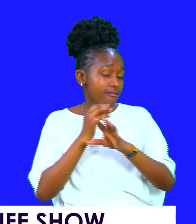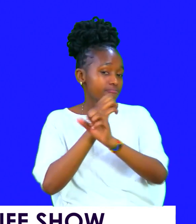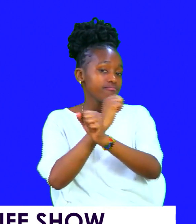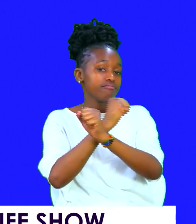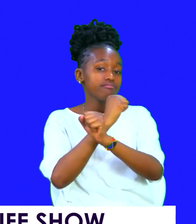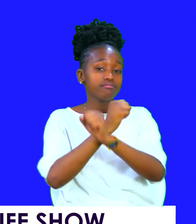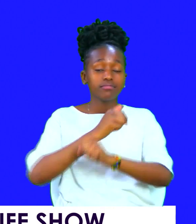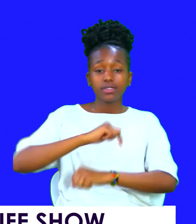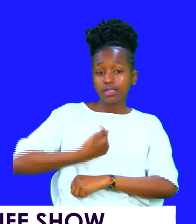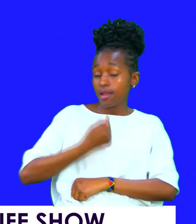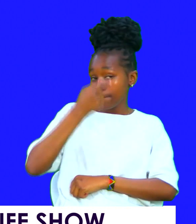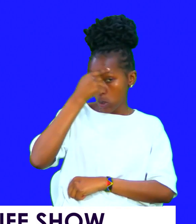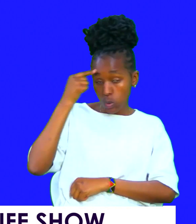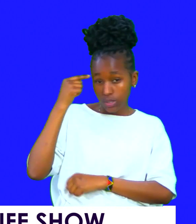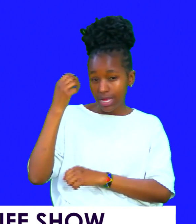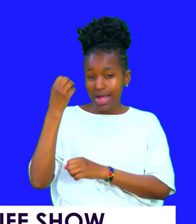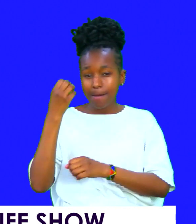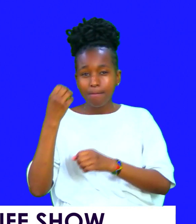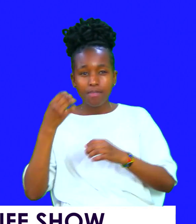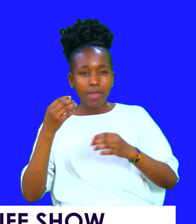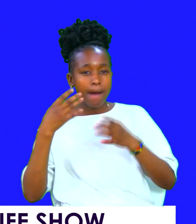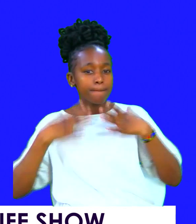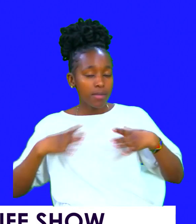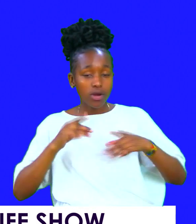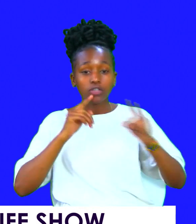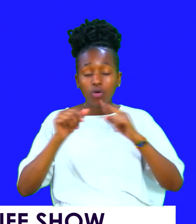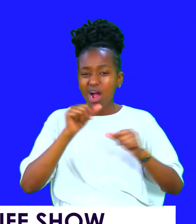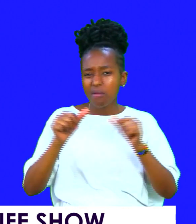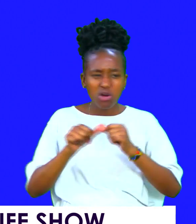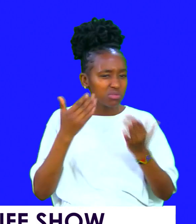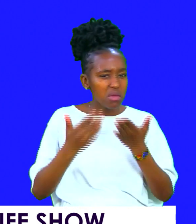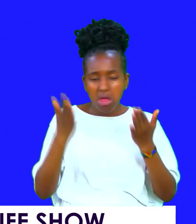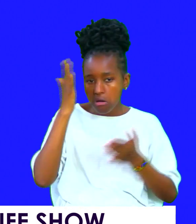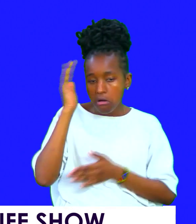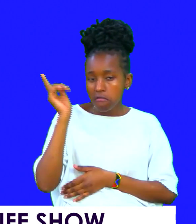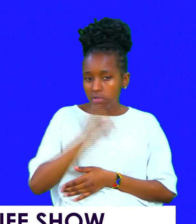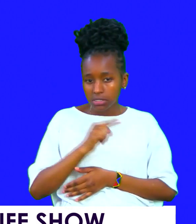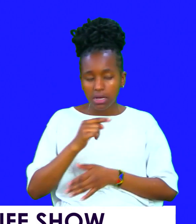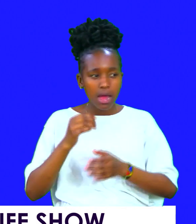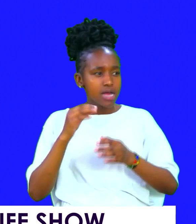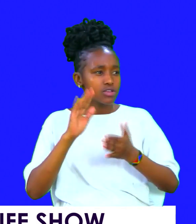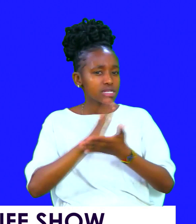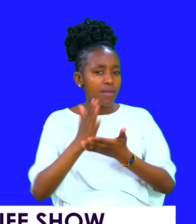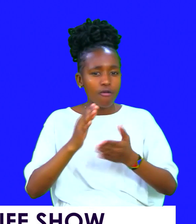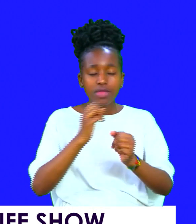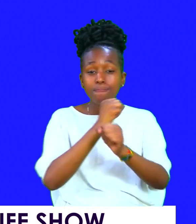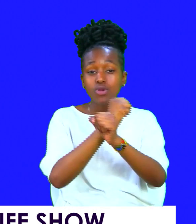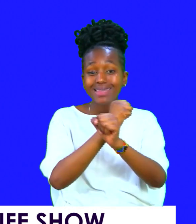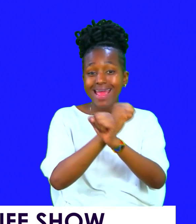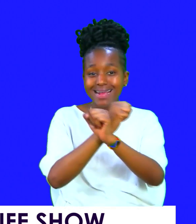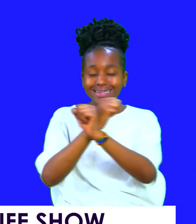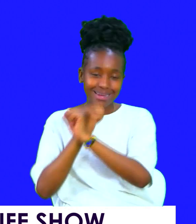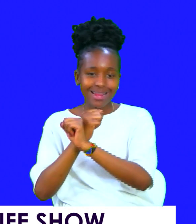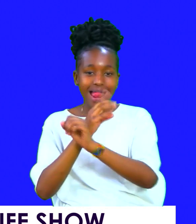themselves. You know, these are known figures. These are public figures. You may know them. Some of the most protected leaders in the world.